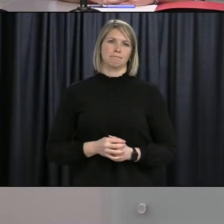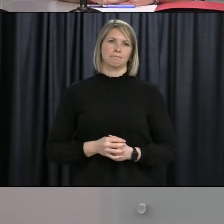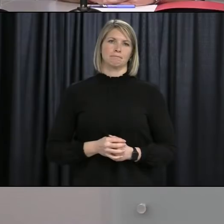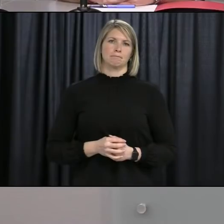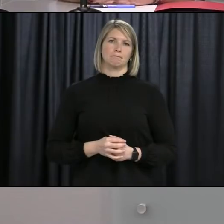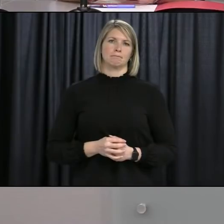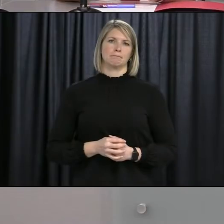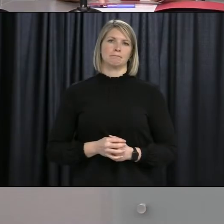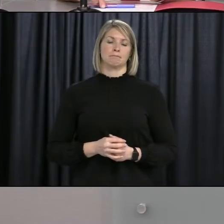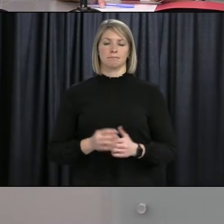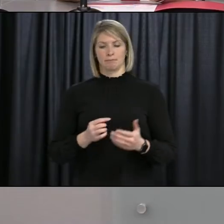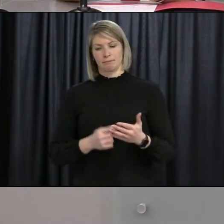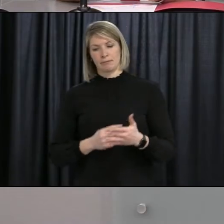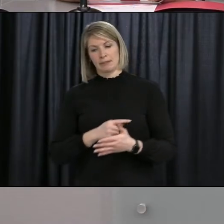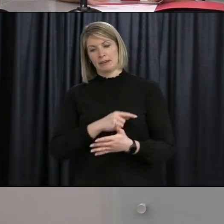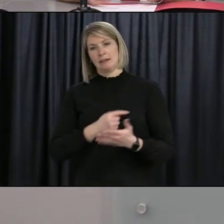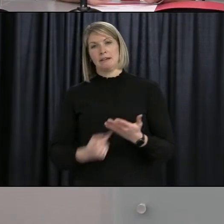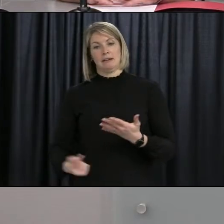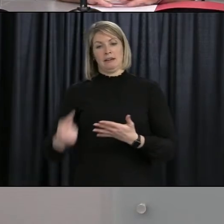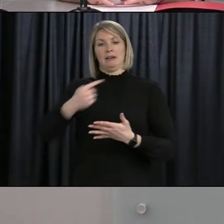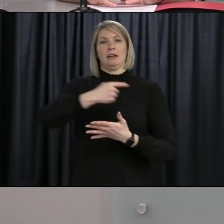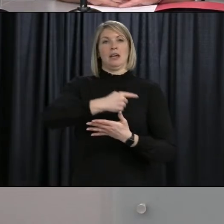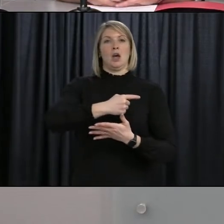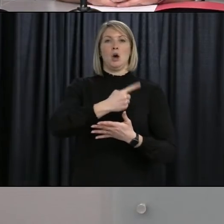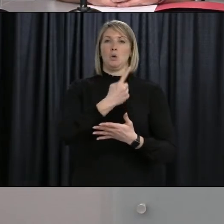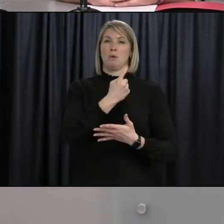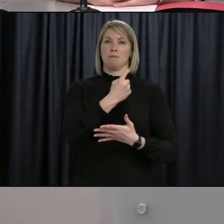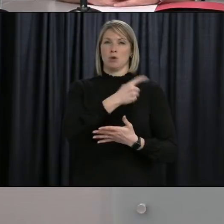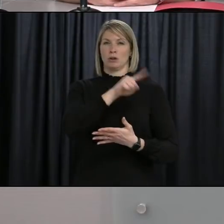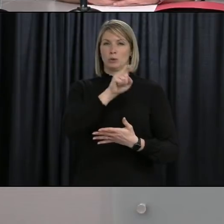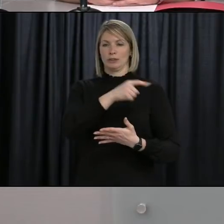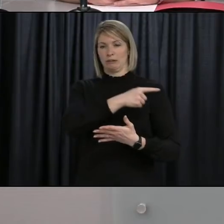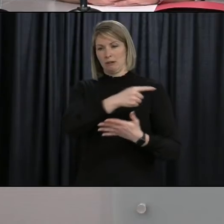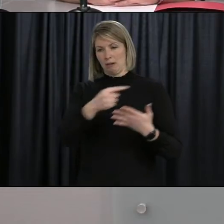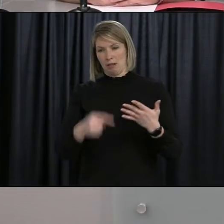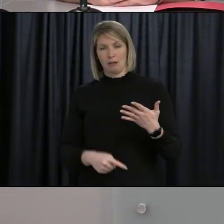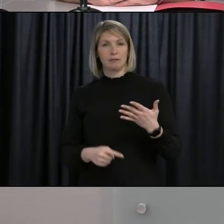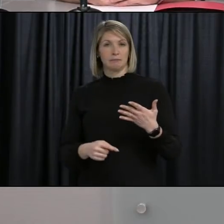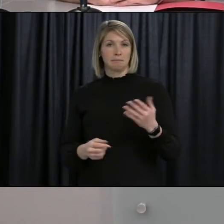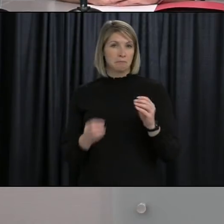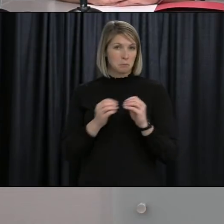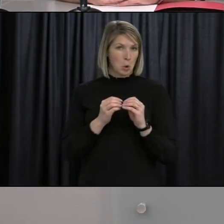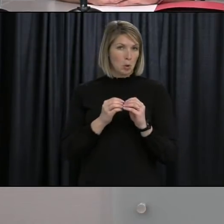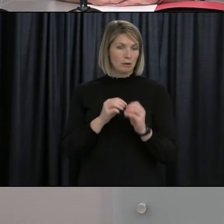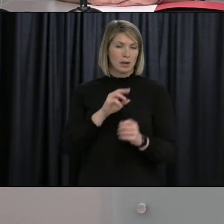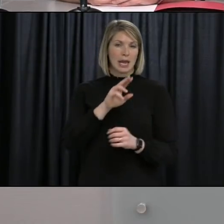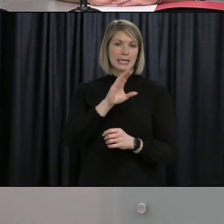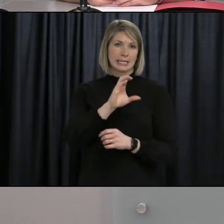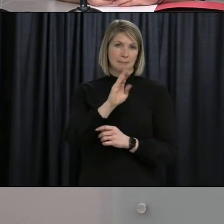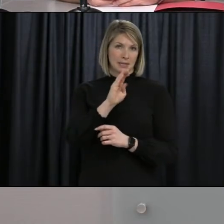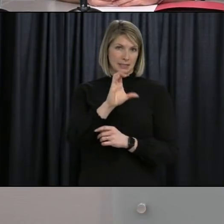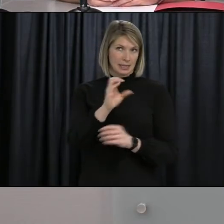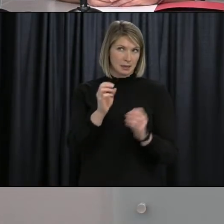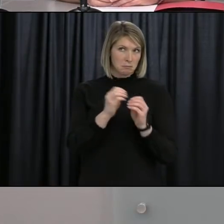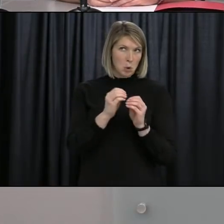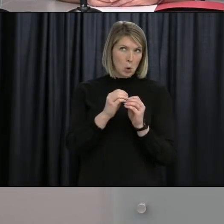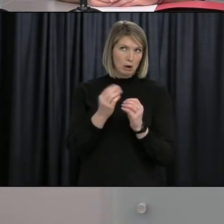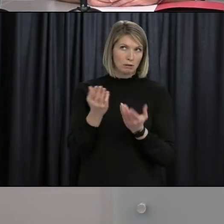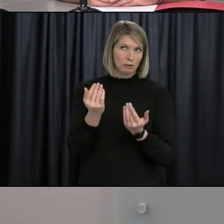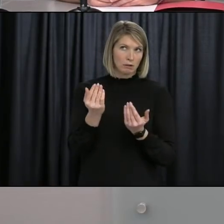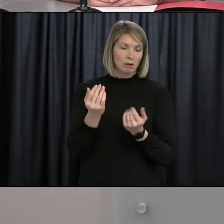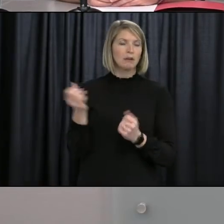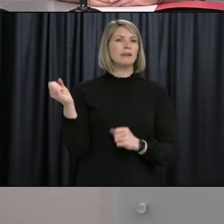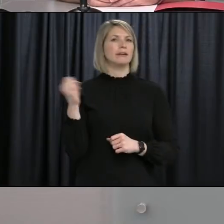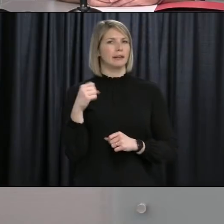I will now go back through each reporter to see if you have one final question. Meg Roberts with CBC, do you have a final question? Yes, I do.